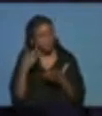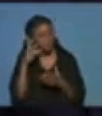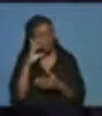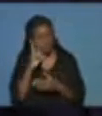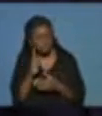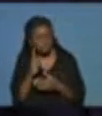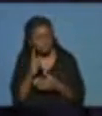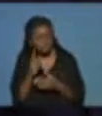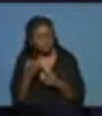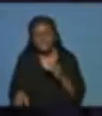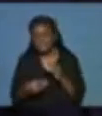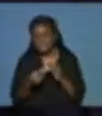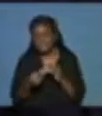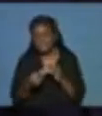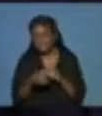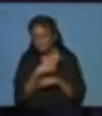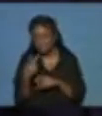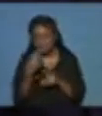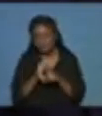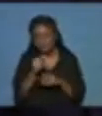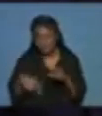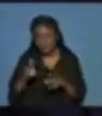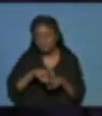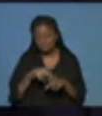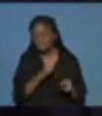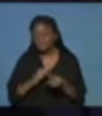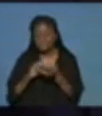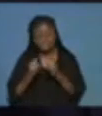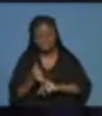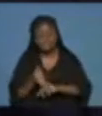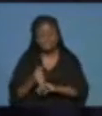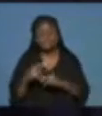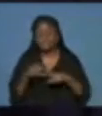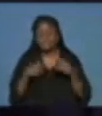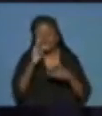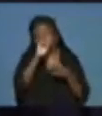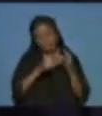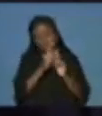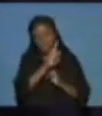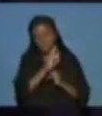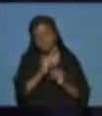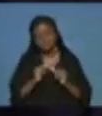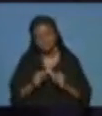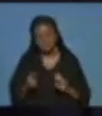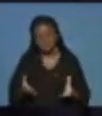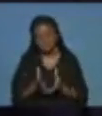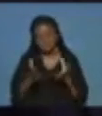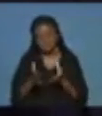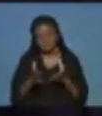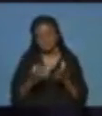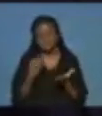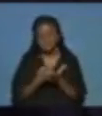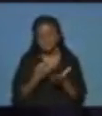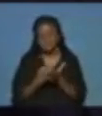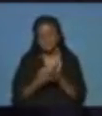resources from increased tourism provide? One, it could spur sustained economic growth, take care of